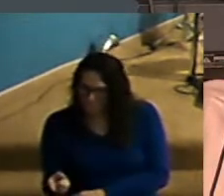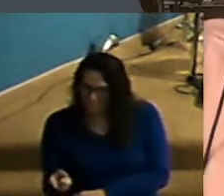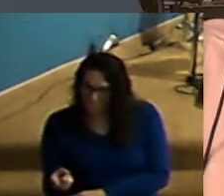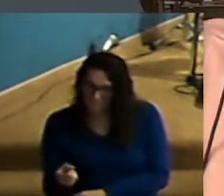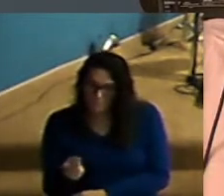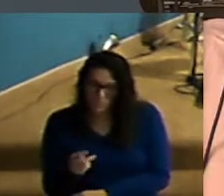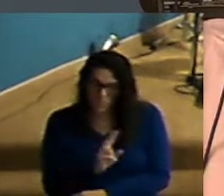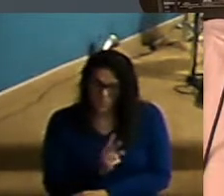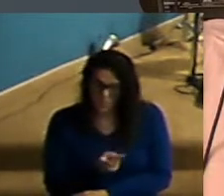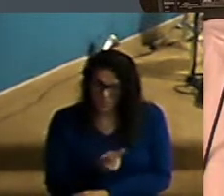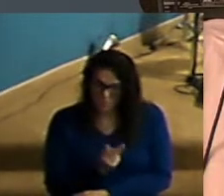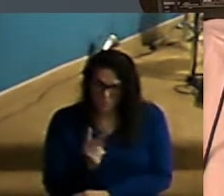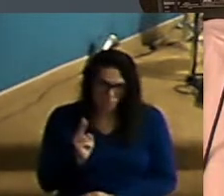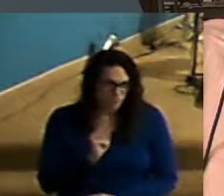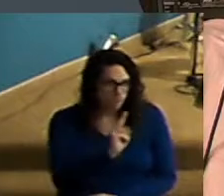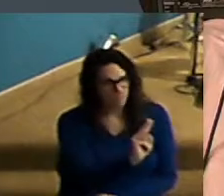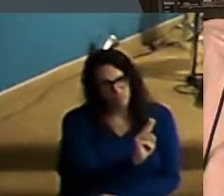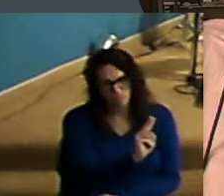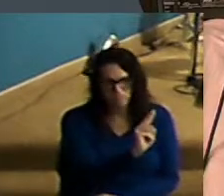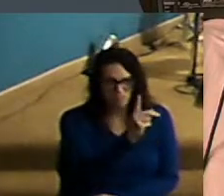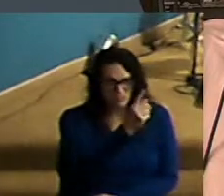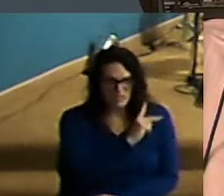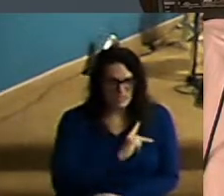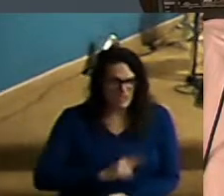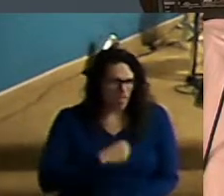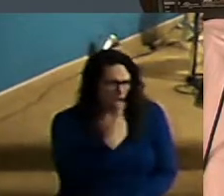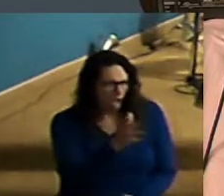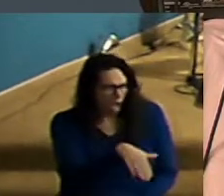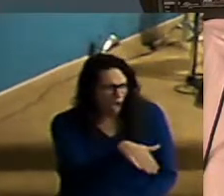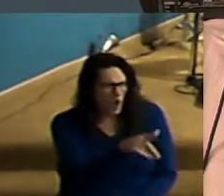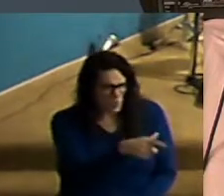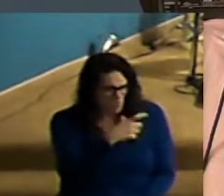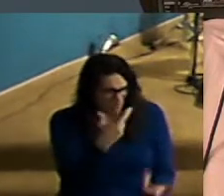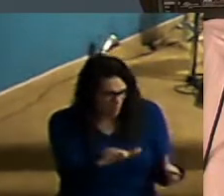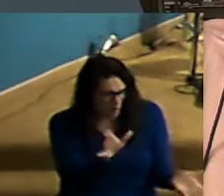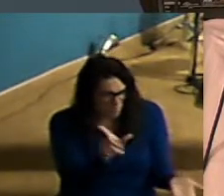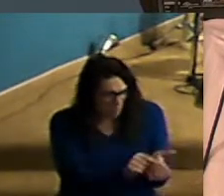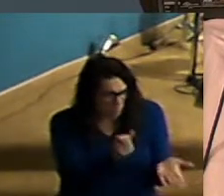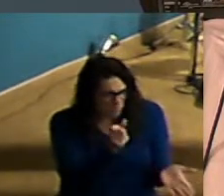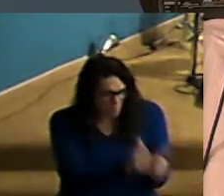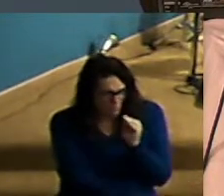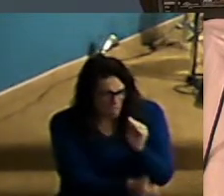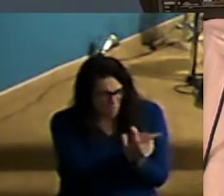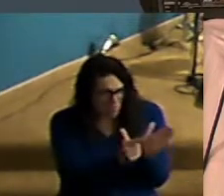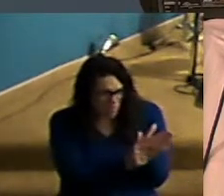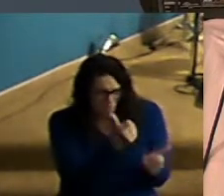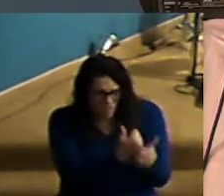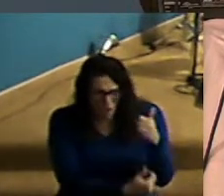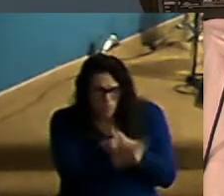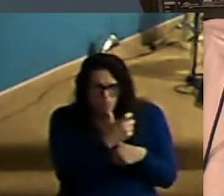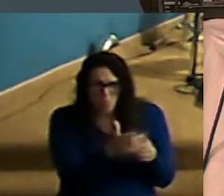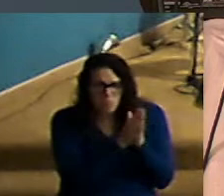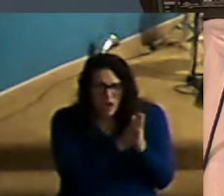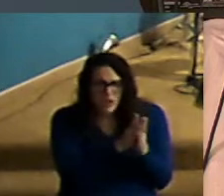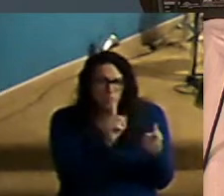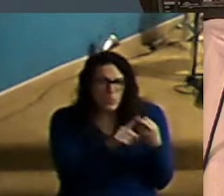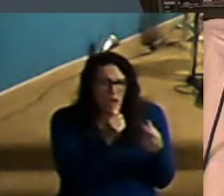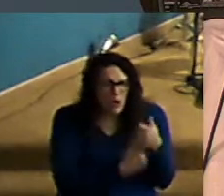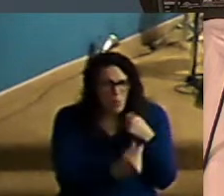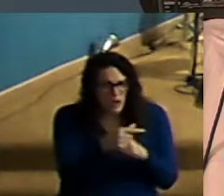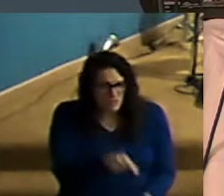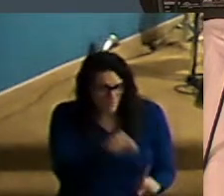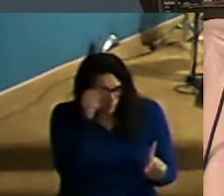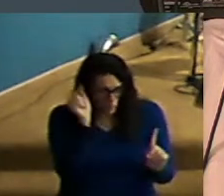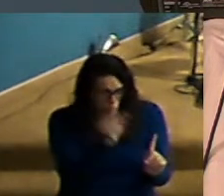So they went to the king and spoke to him about the royal decree. Did you not publish that during the next 30 days, anyone who prays to any god or human being except